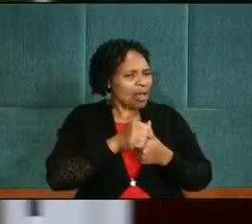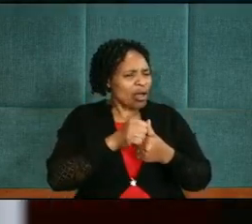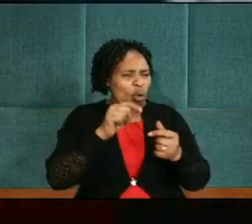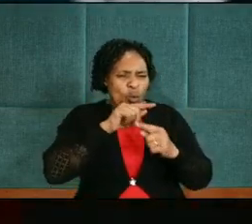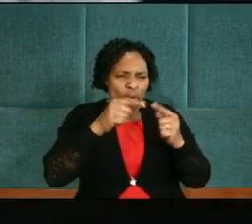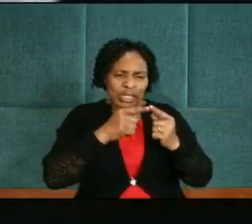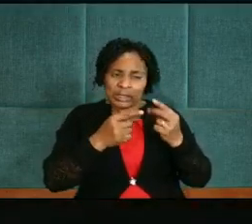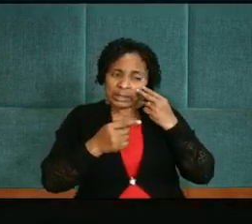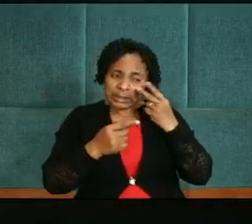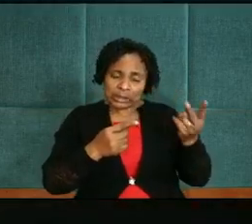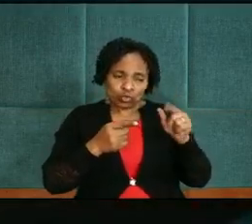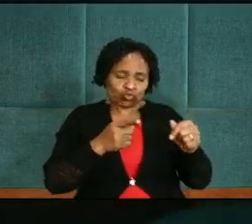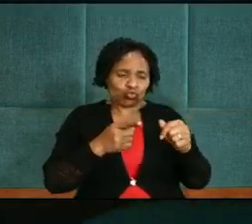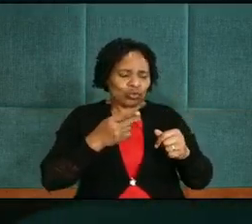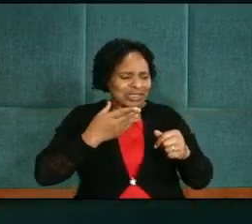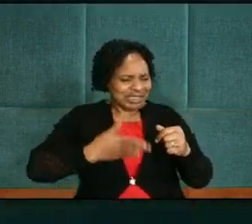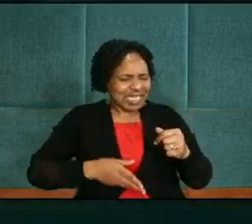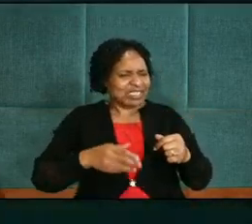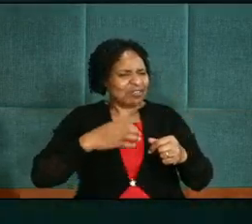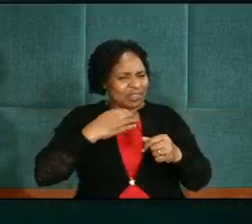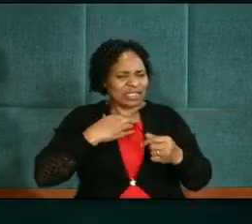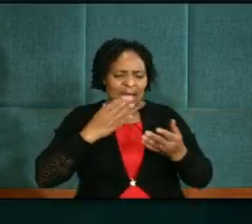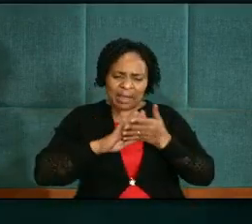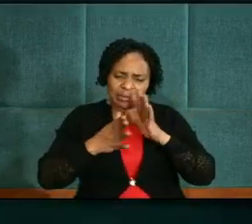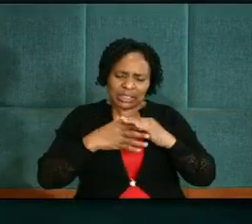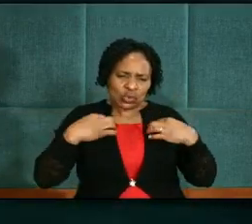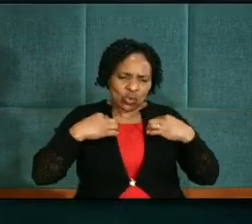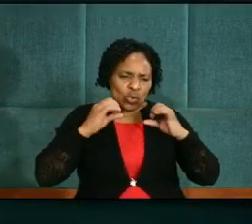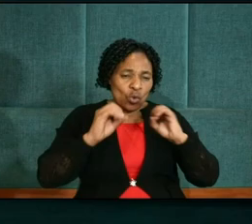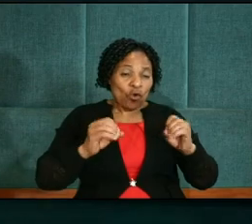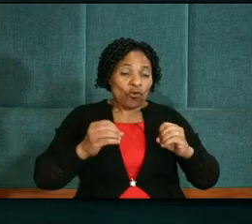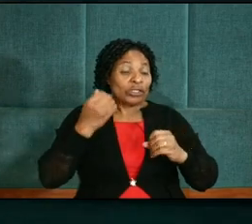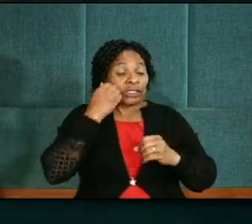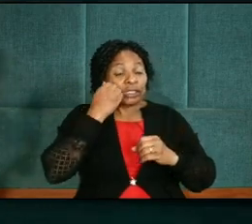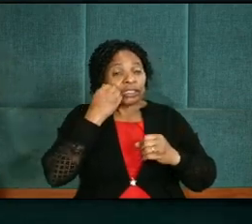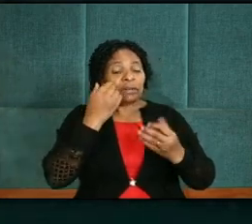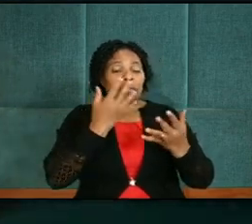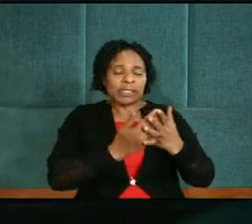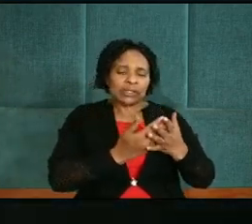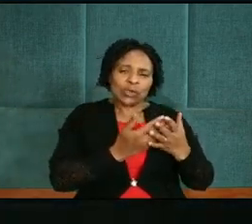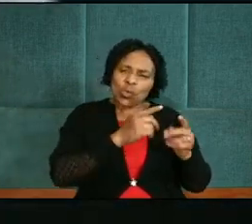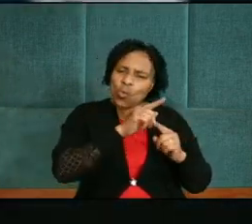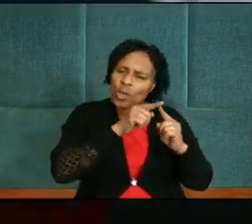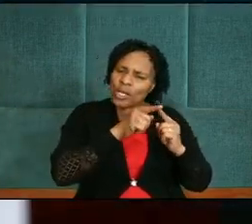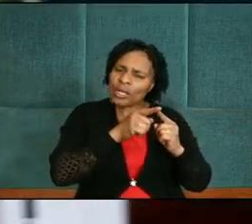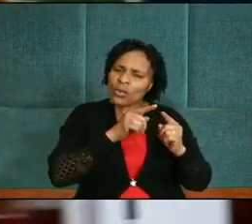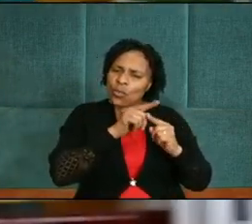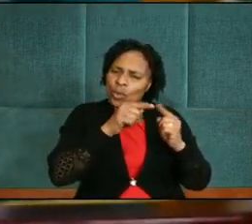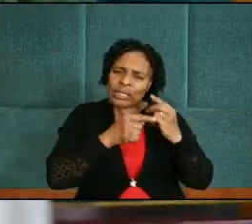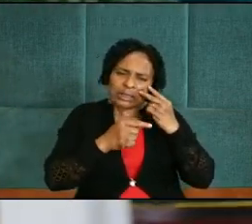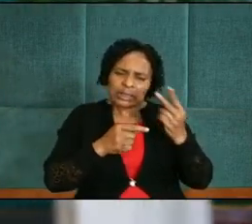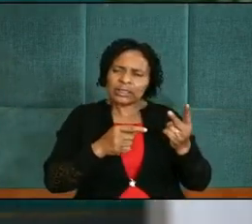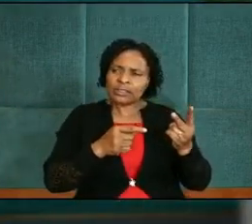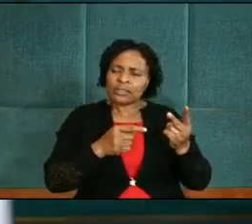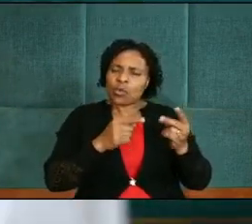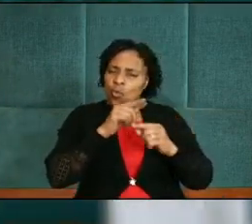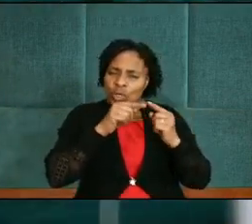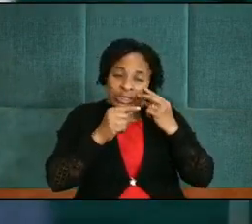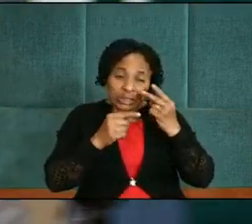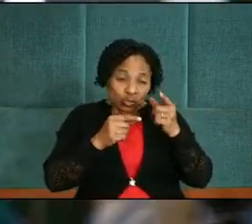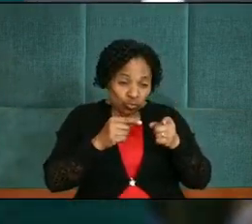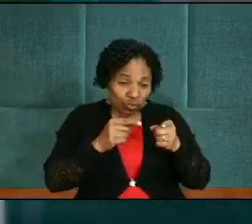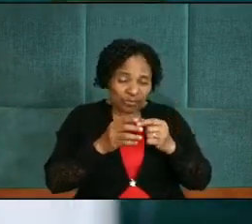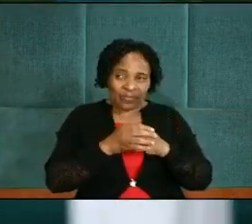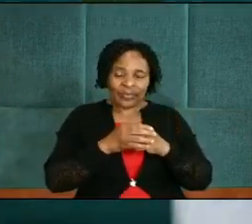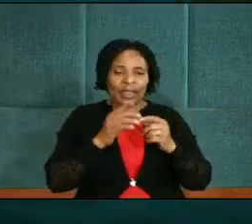did we see you hungry, thirsty, or a stranger, or naked, or sick, or in prison, and didn't minister to you? When did you see that happen? Because we don't think this